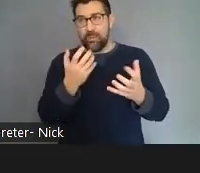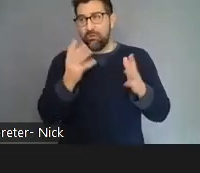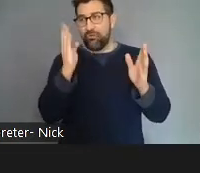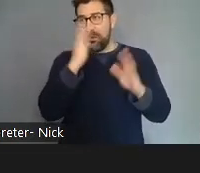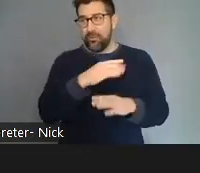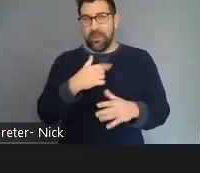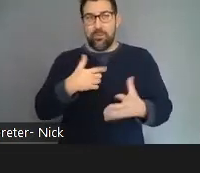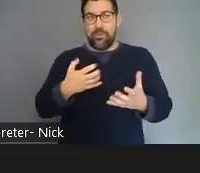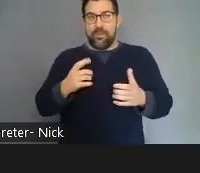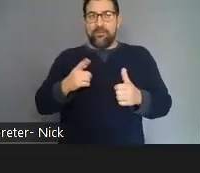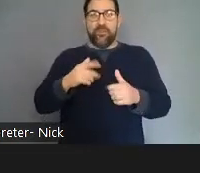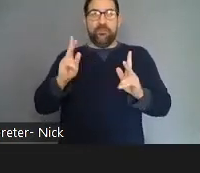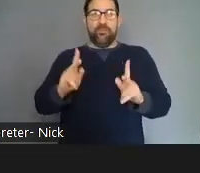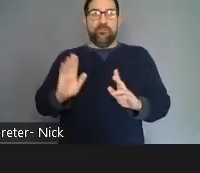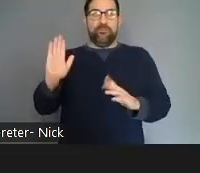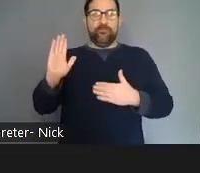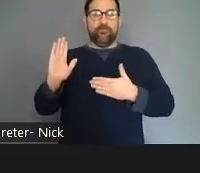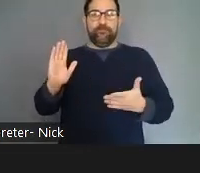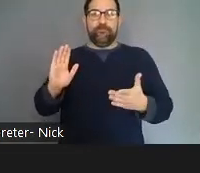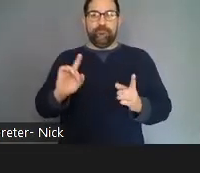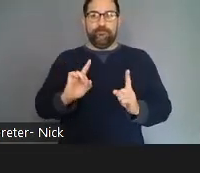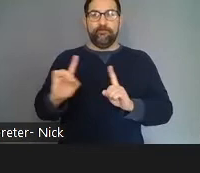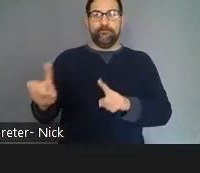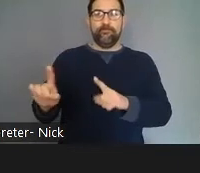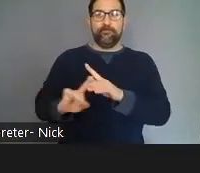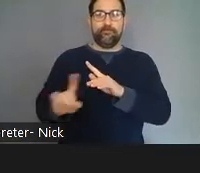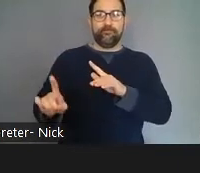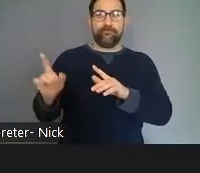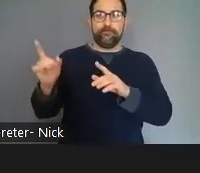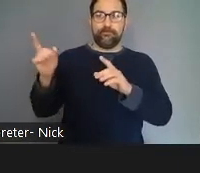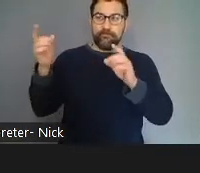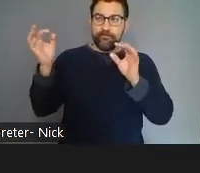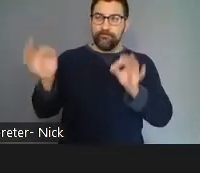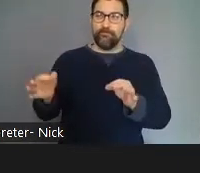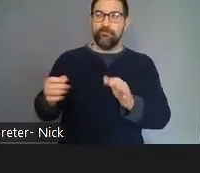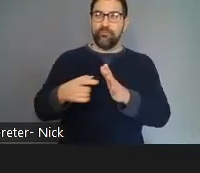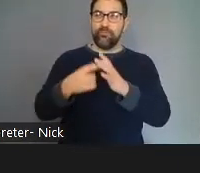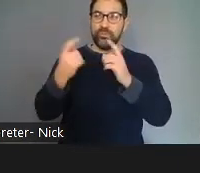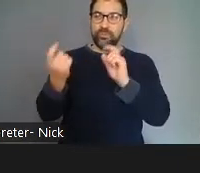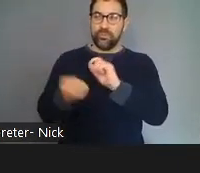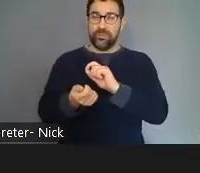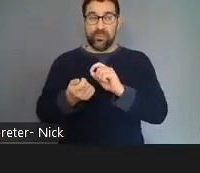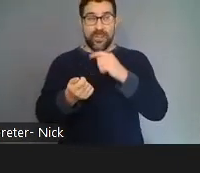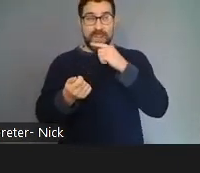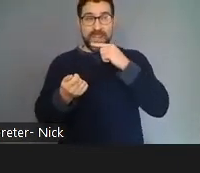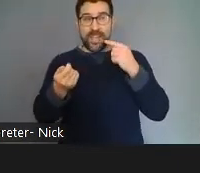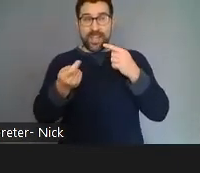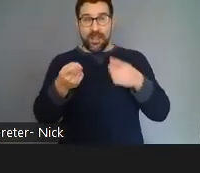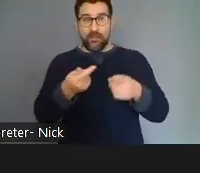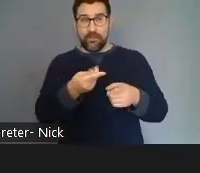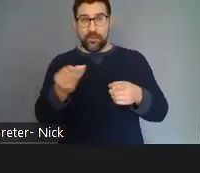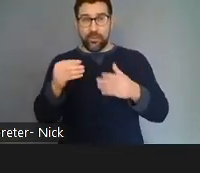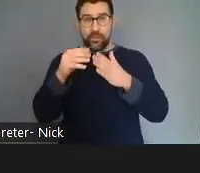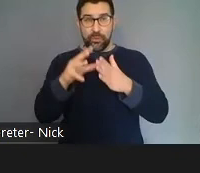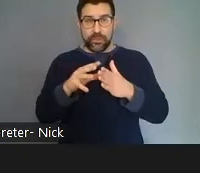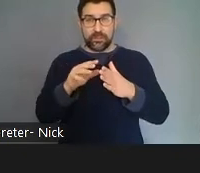there and begin demanding change. And once I think a few students began walking out, so